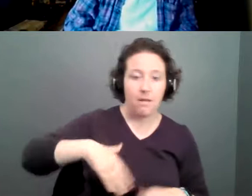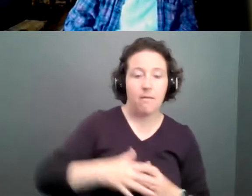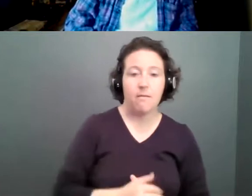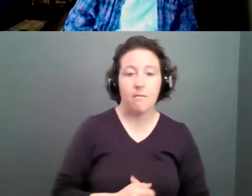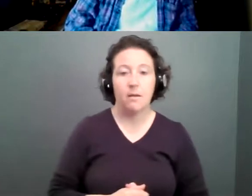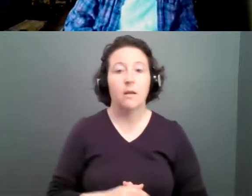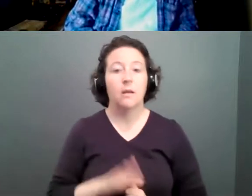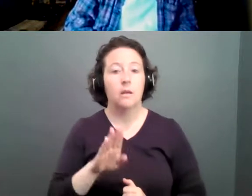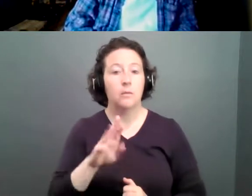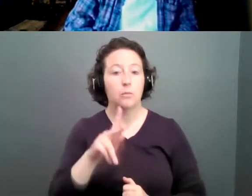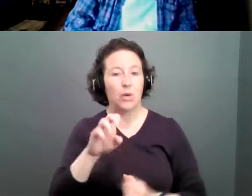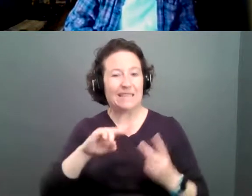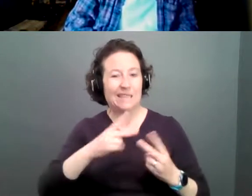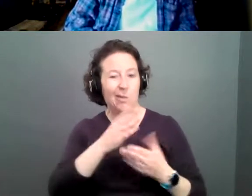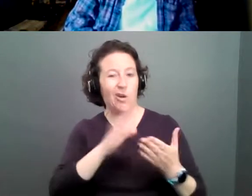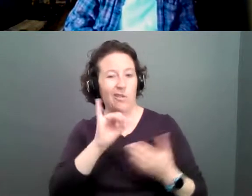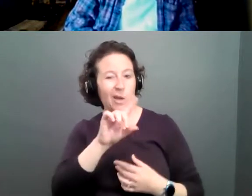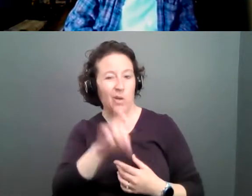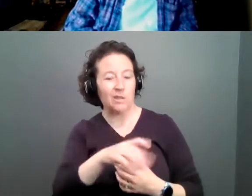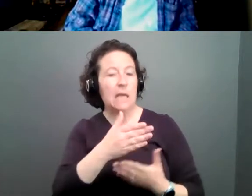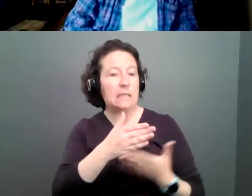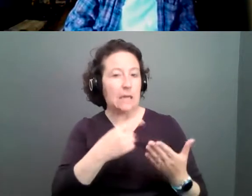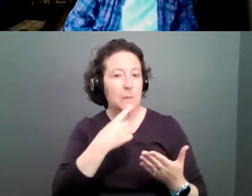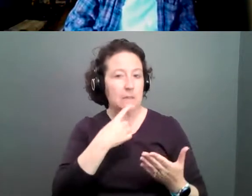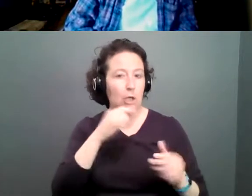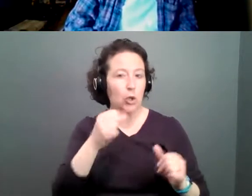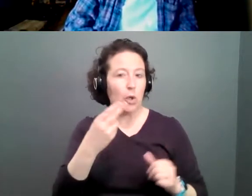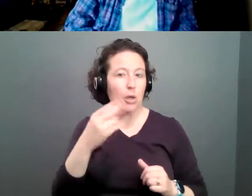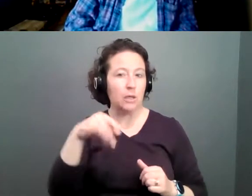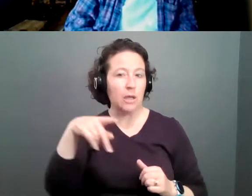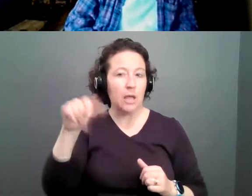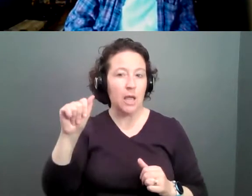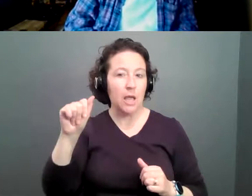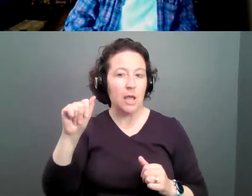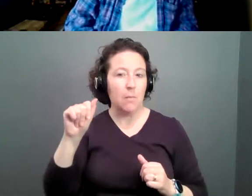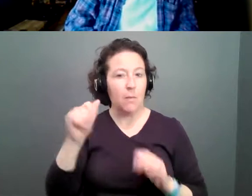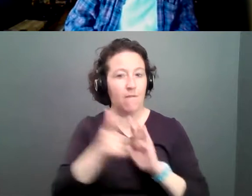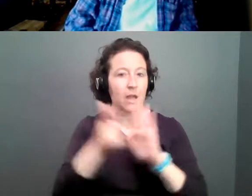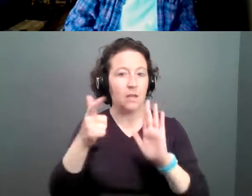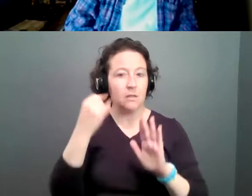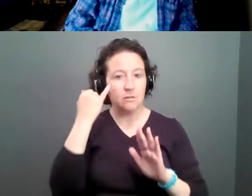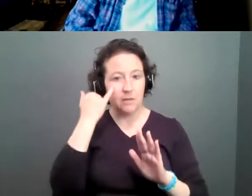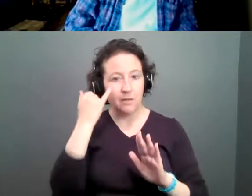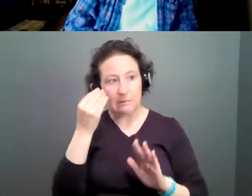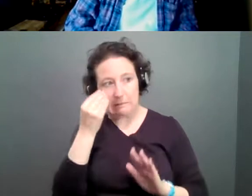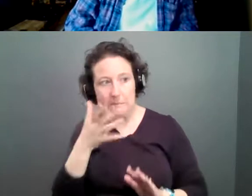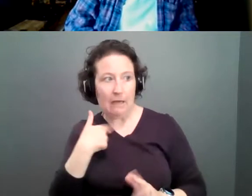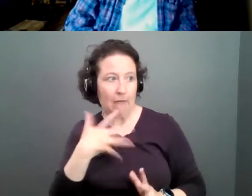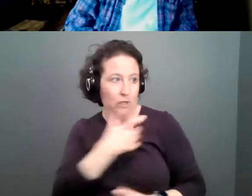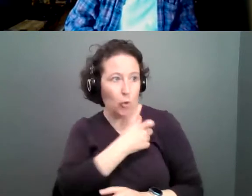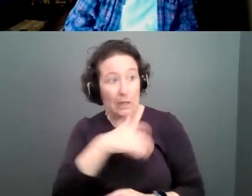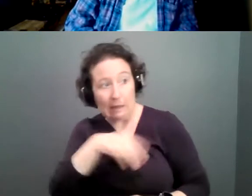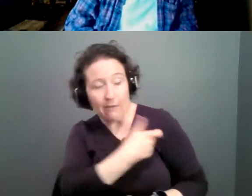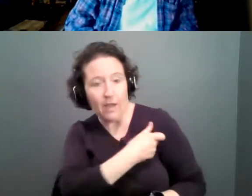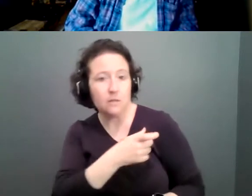There was a second part to that question. Some are saying it could be a HIPAA violation to have to disclose whether or not an individual has been vaccinated. Are you able